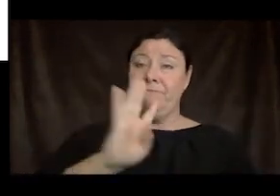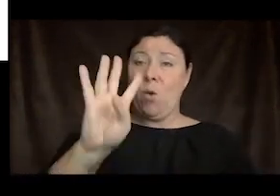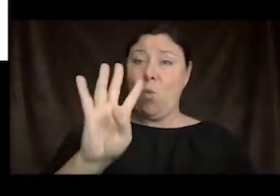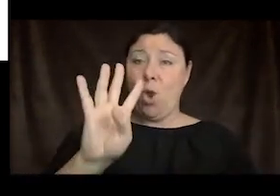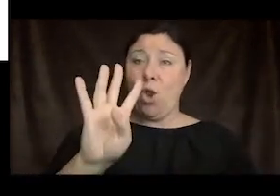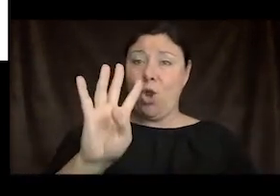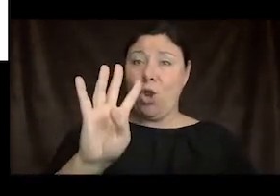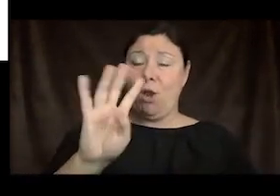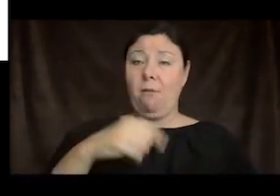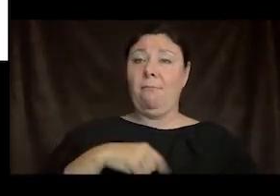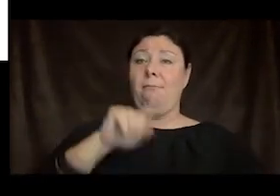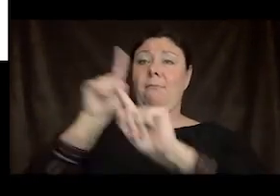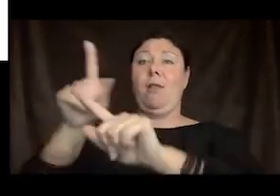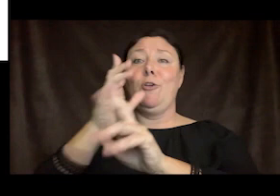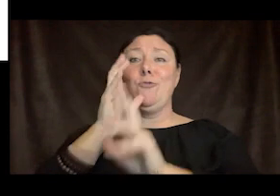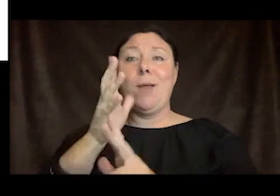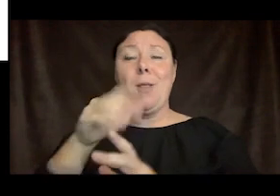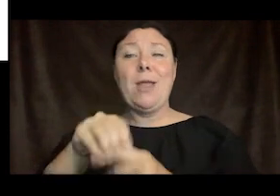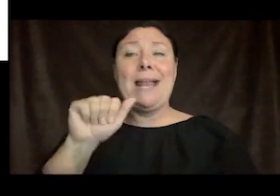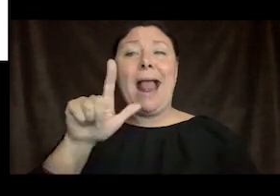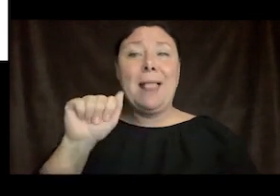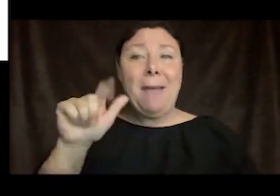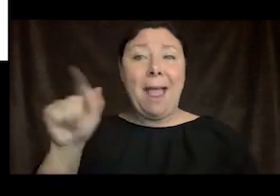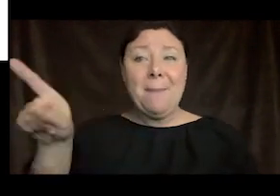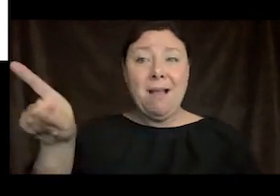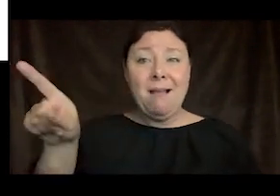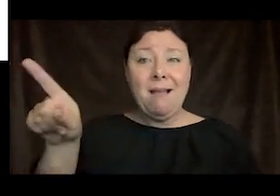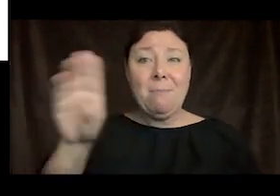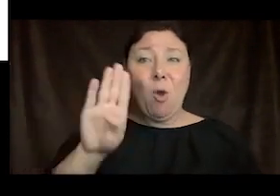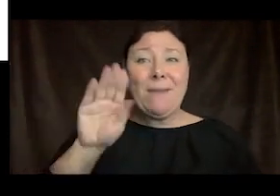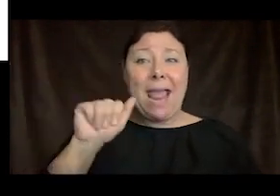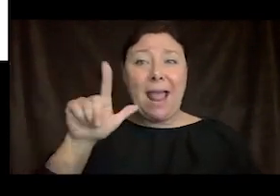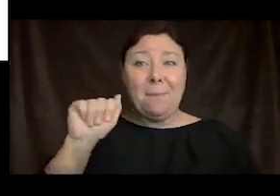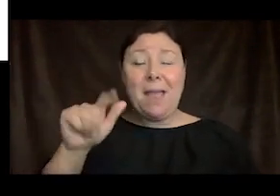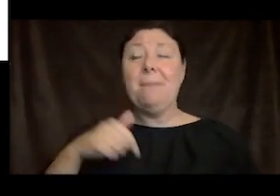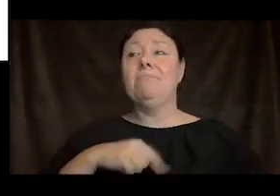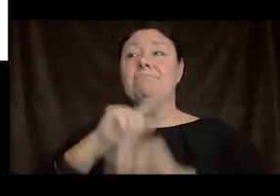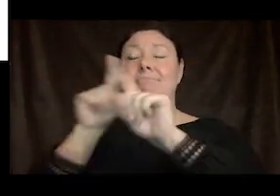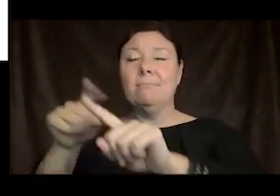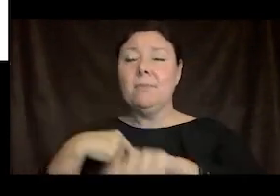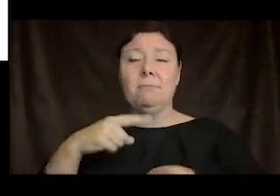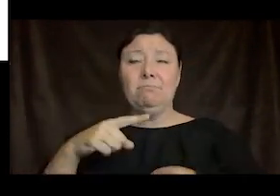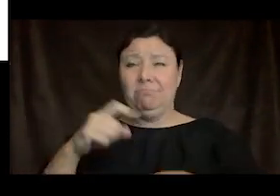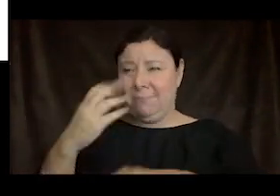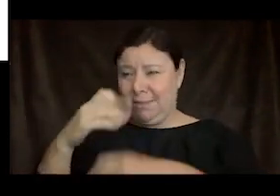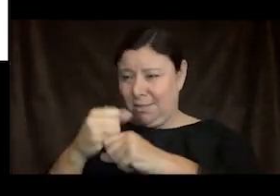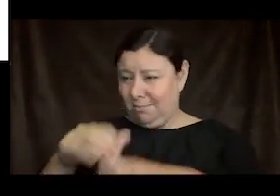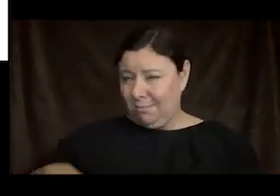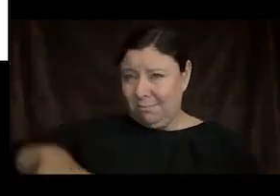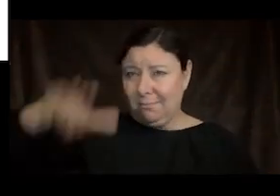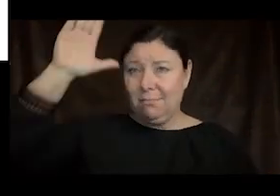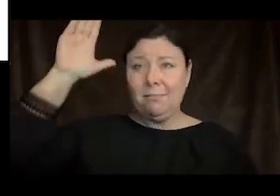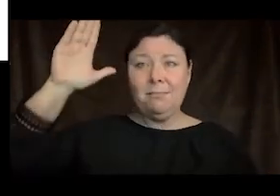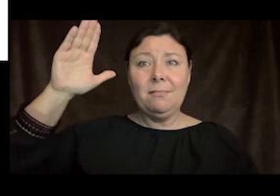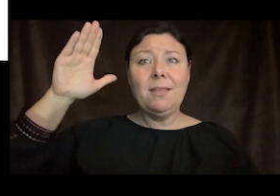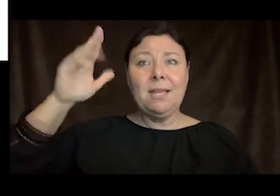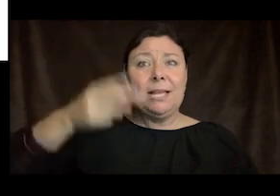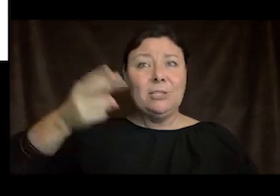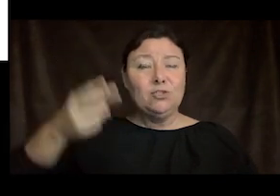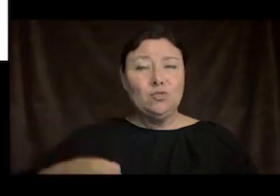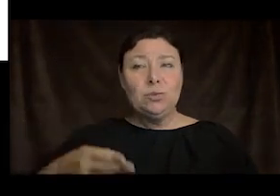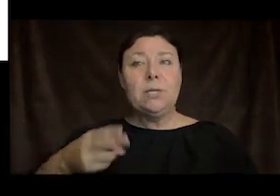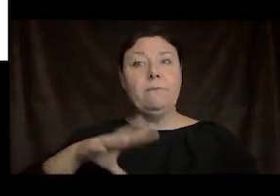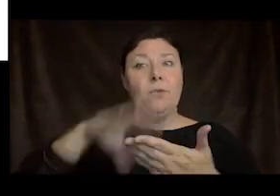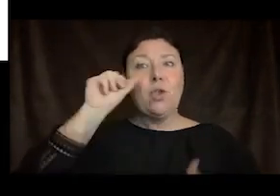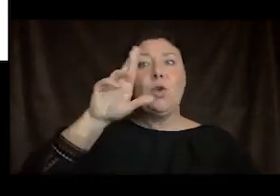old, visiting my grandmother in Birmingham, Alabama. So I've had a long lifetime and long history of learning